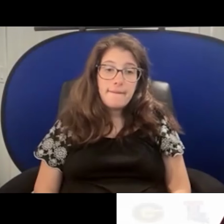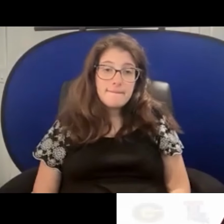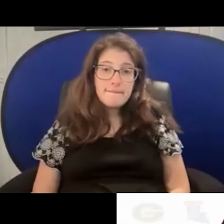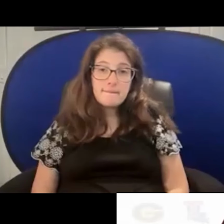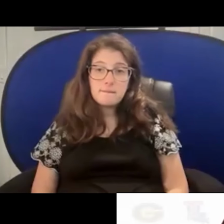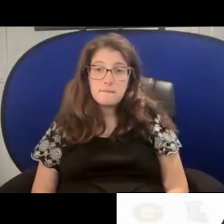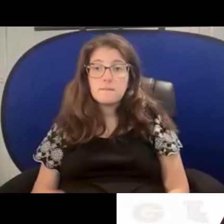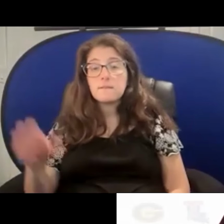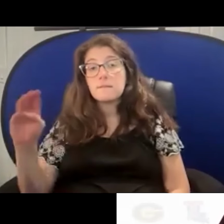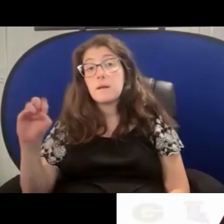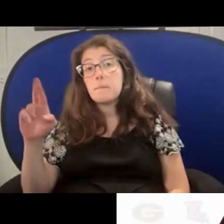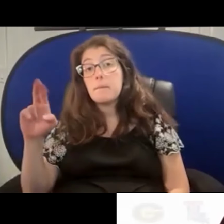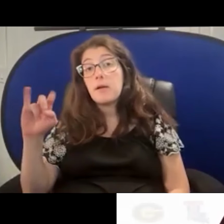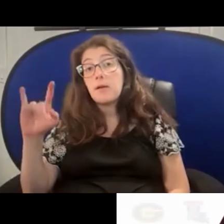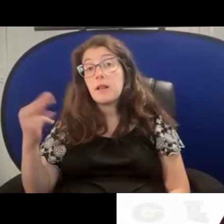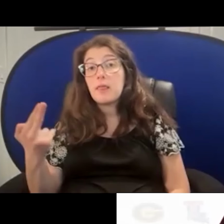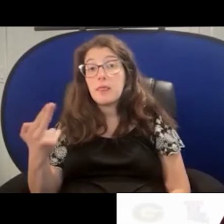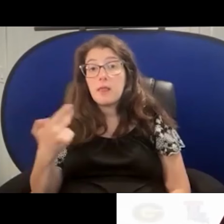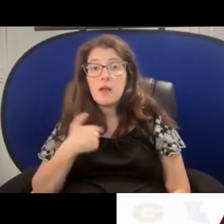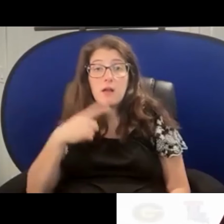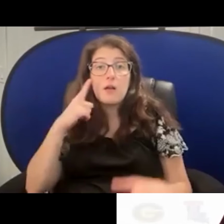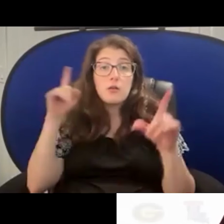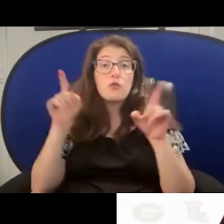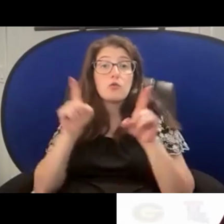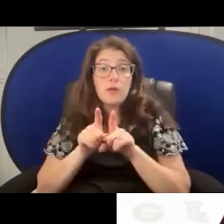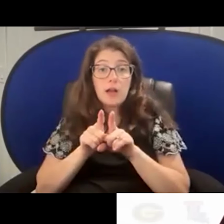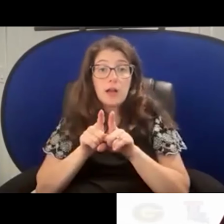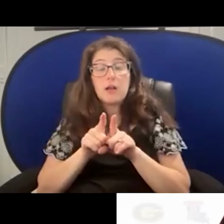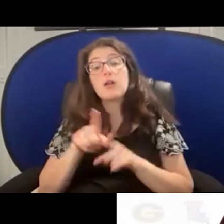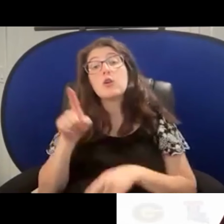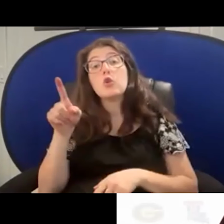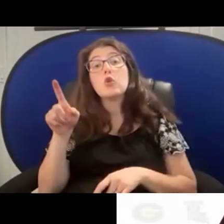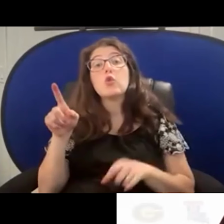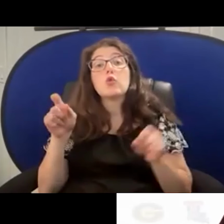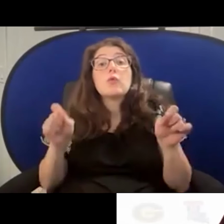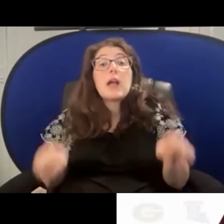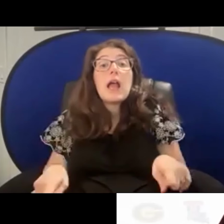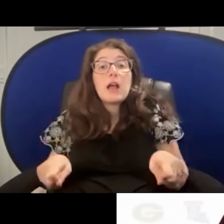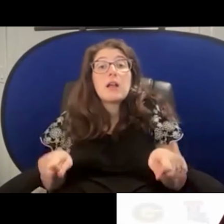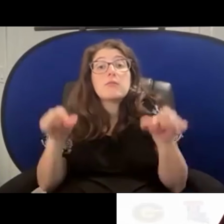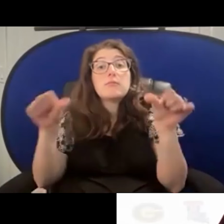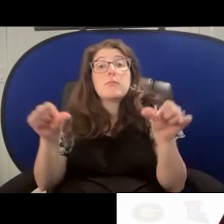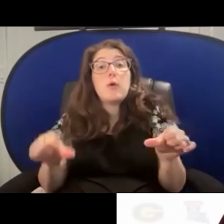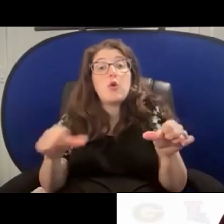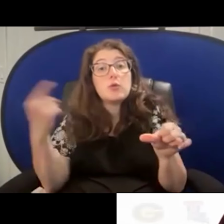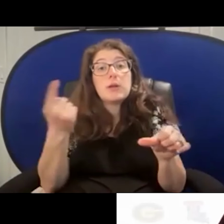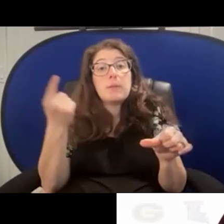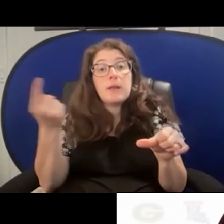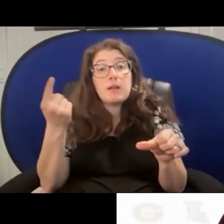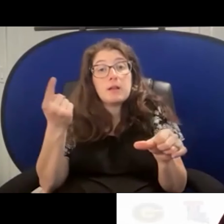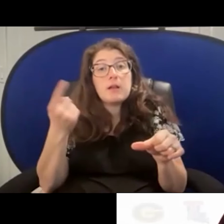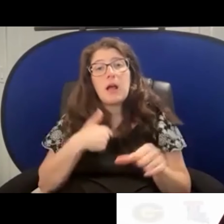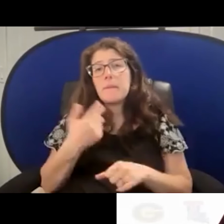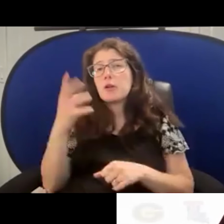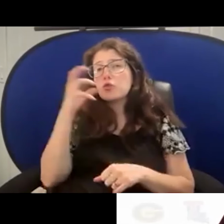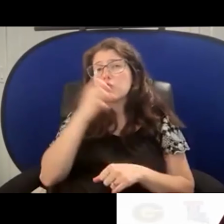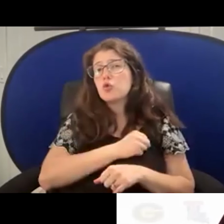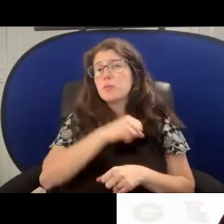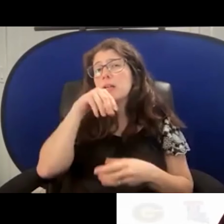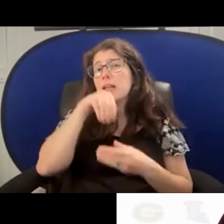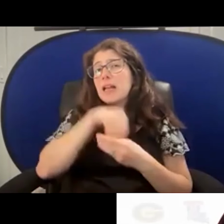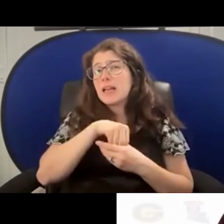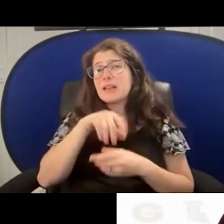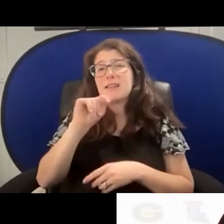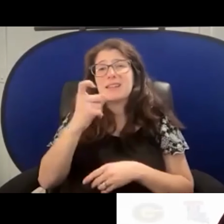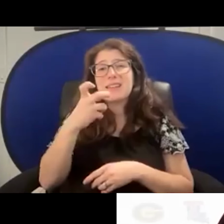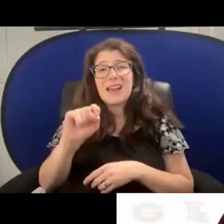Yeah, I will just echo Whitney with you can always put something. I'm assuming you're embedding it inside of a text box of